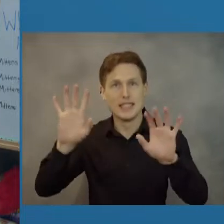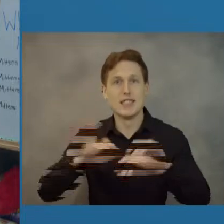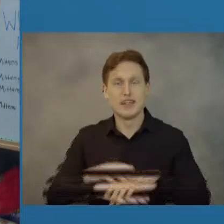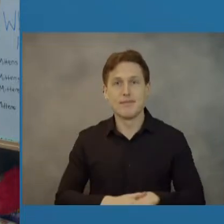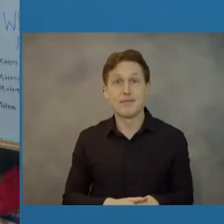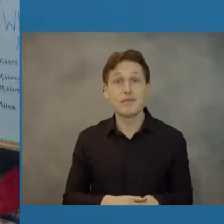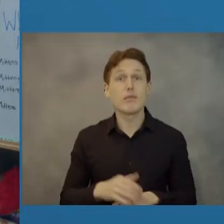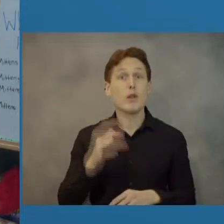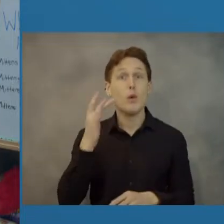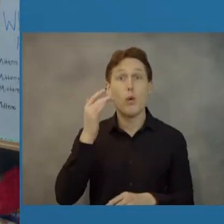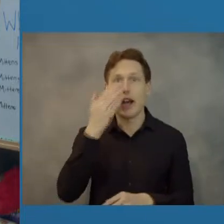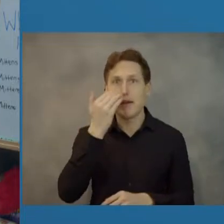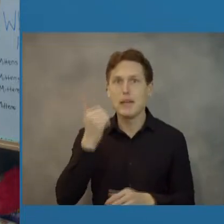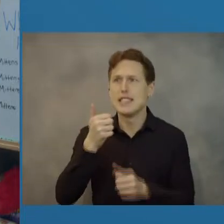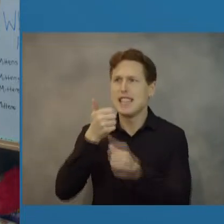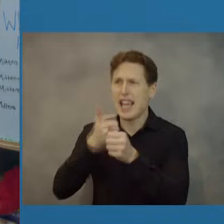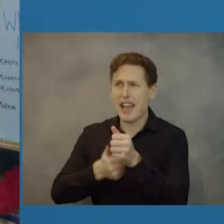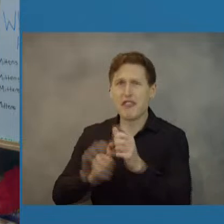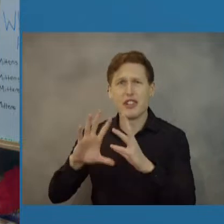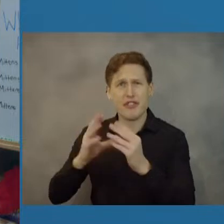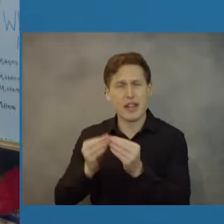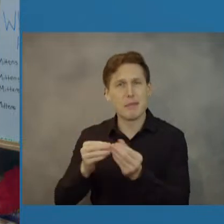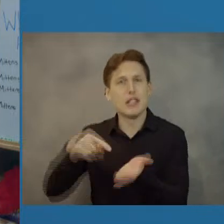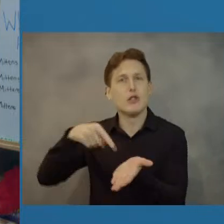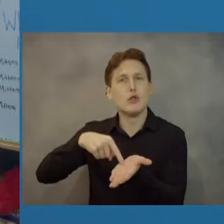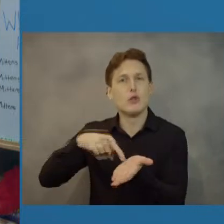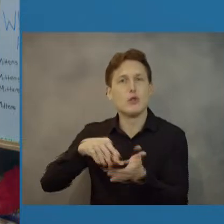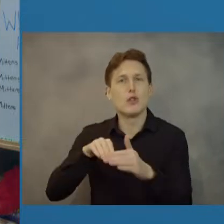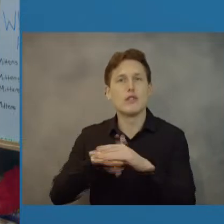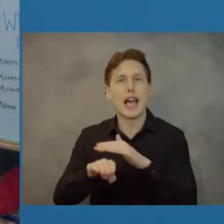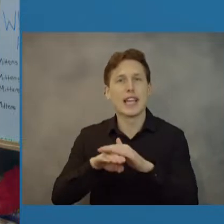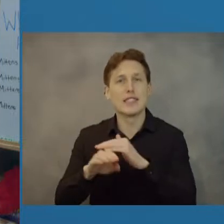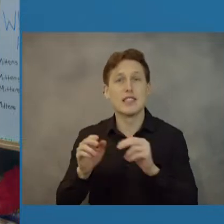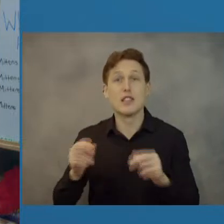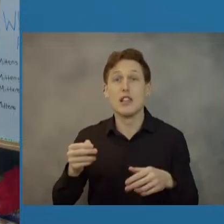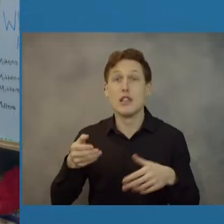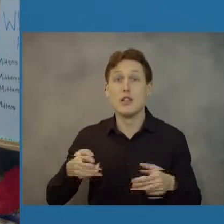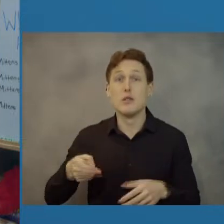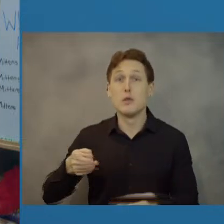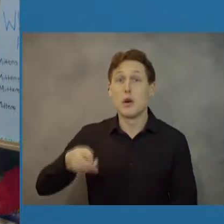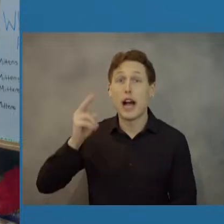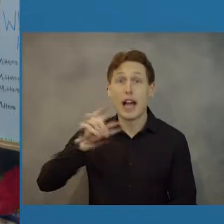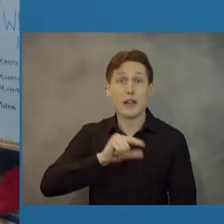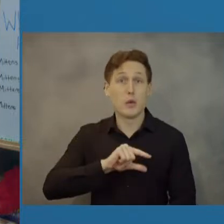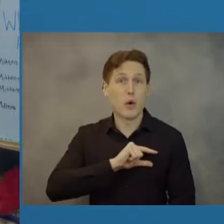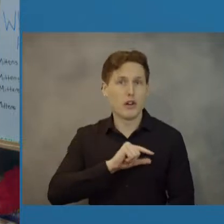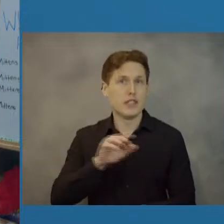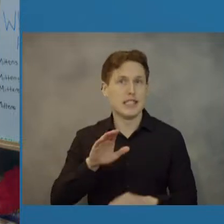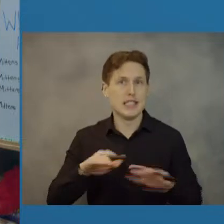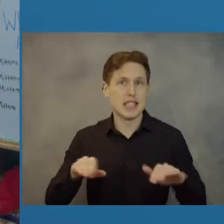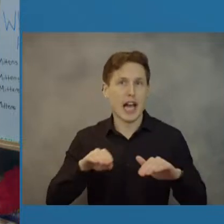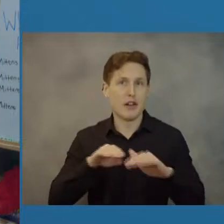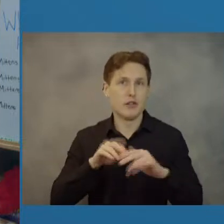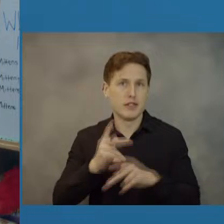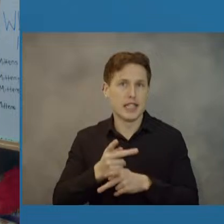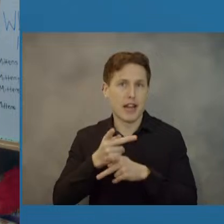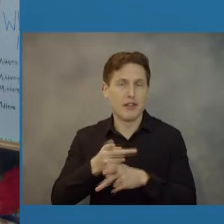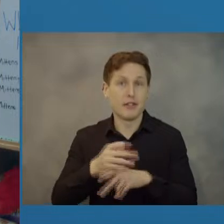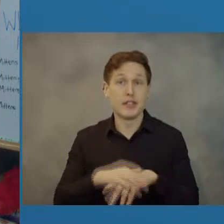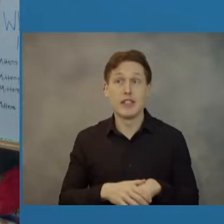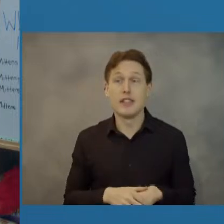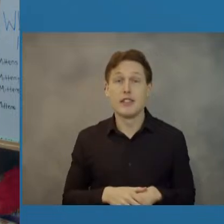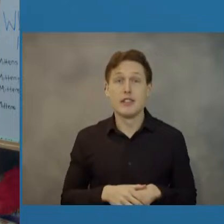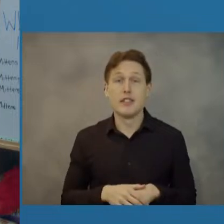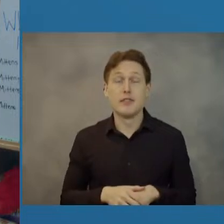family deserves access to high-quality child care. You know, while putting money back in people's pockets is